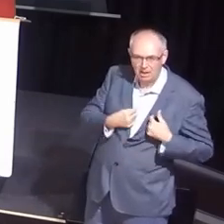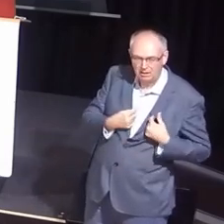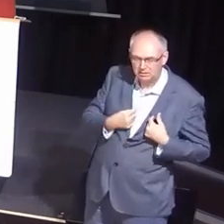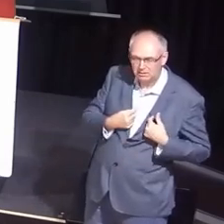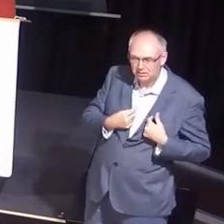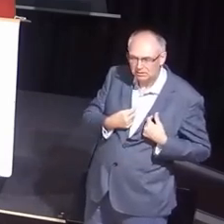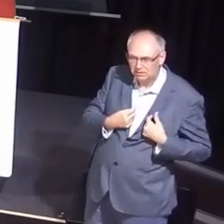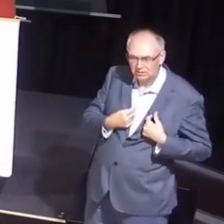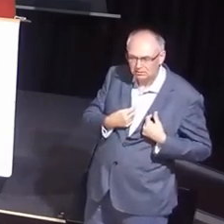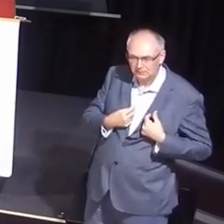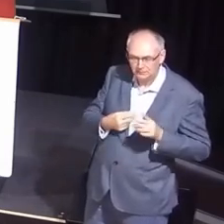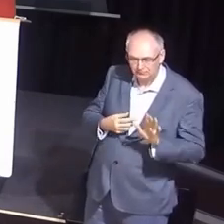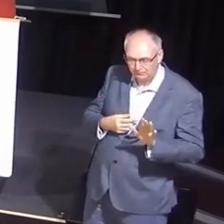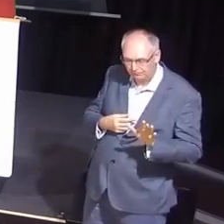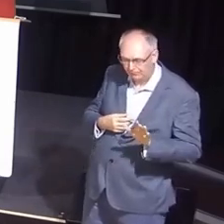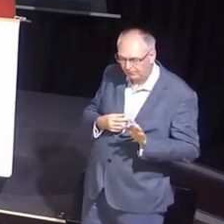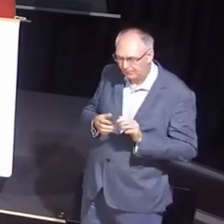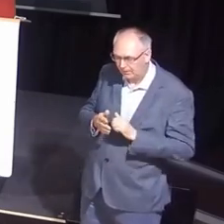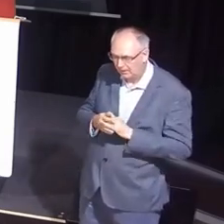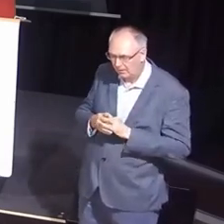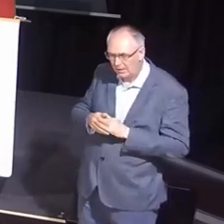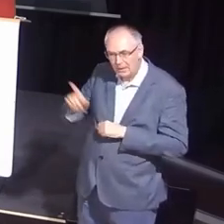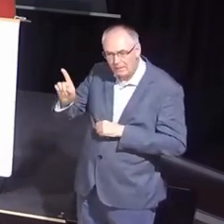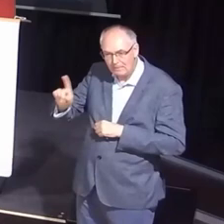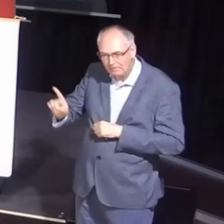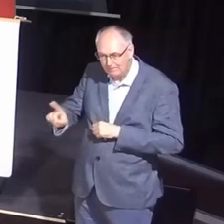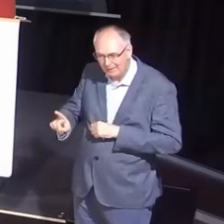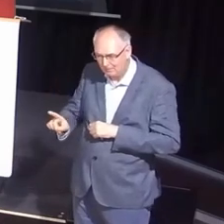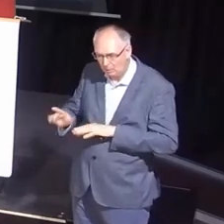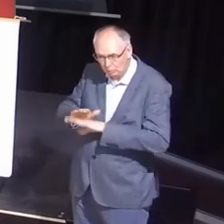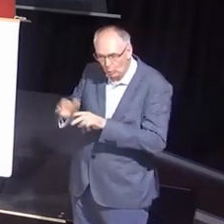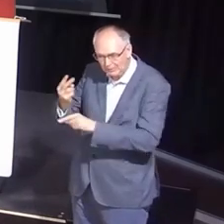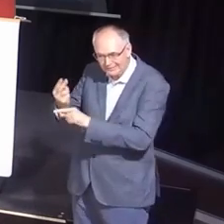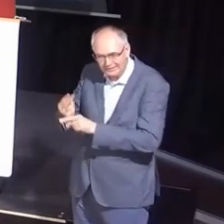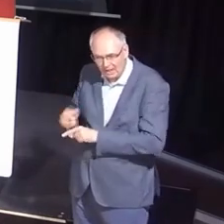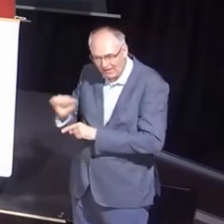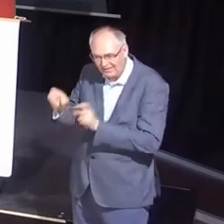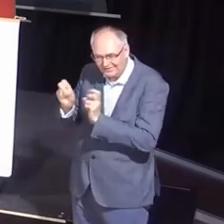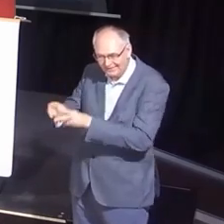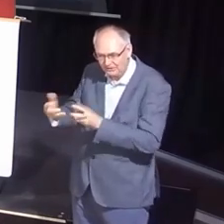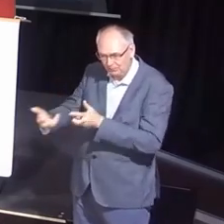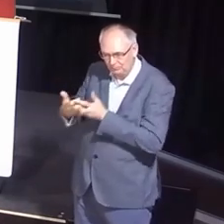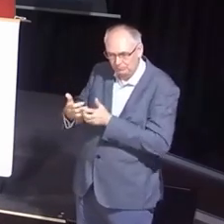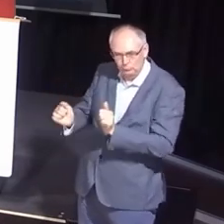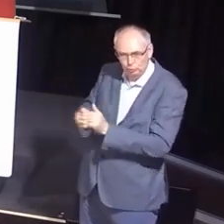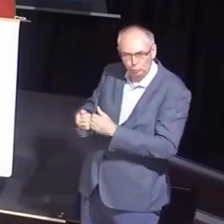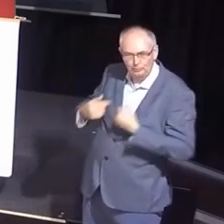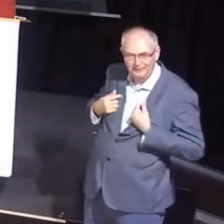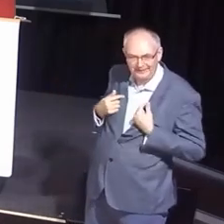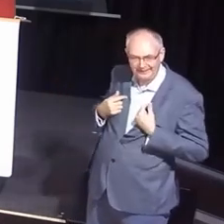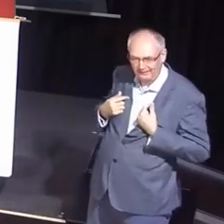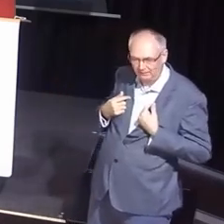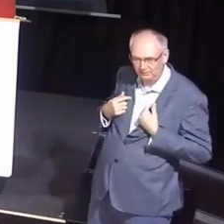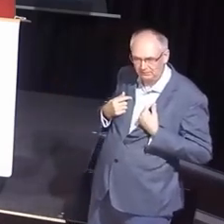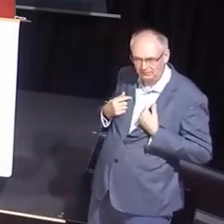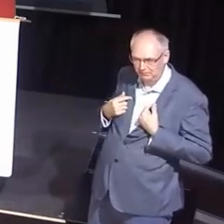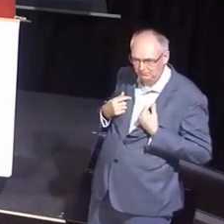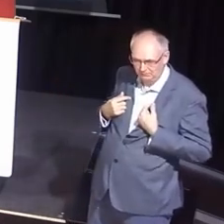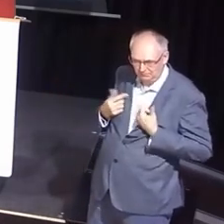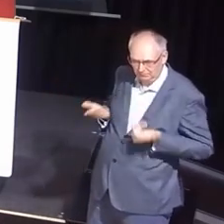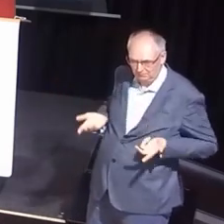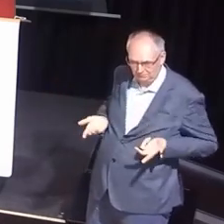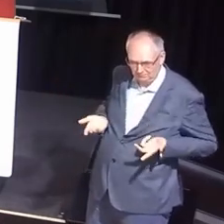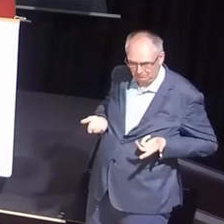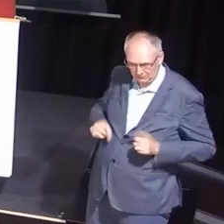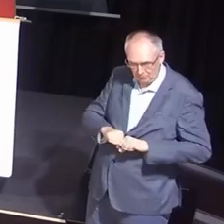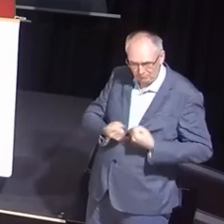actually what it is people are missing my requirements when they design systems, and then I'm encountering barriers in those systems. So it's not me that's broken,